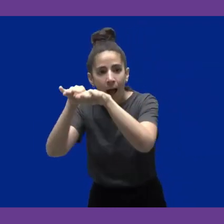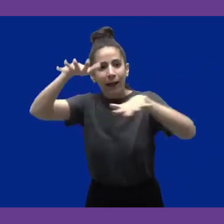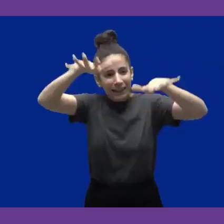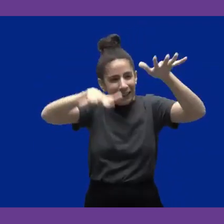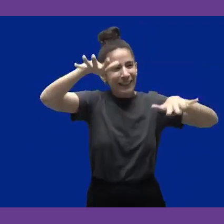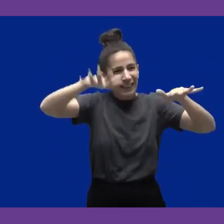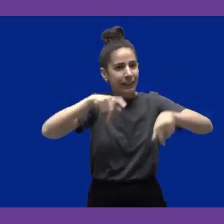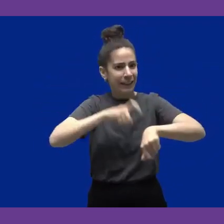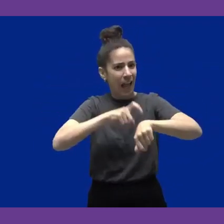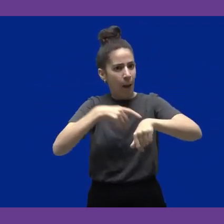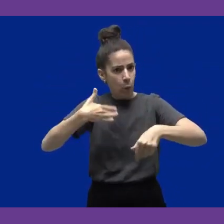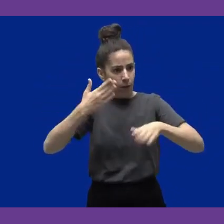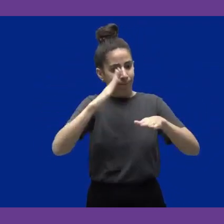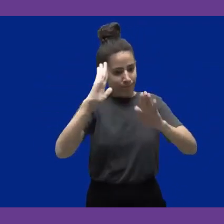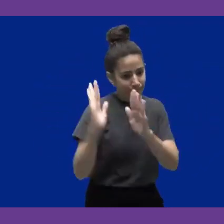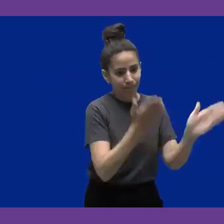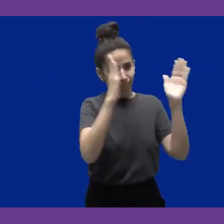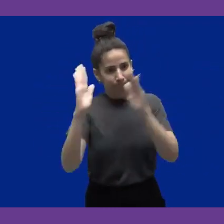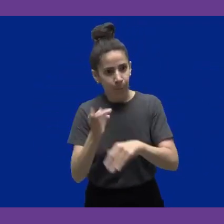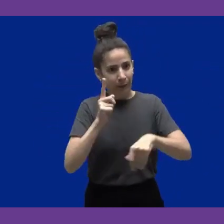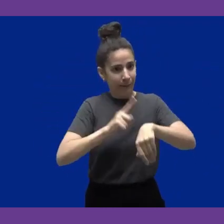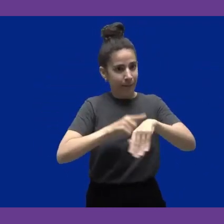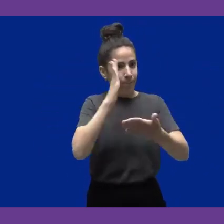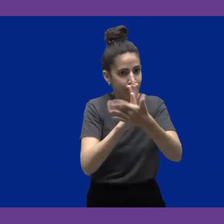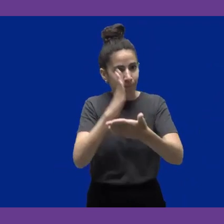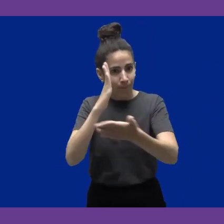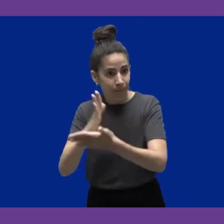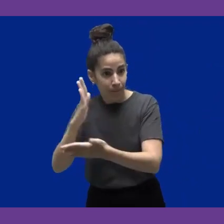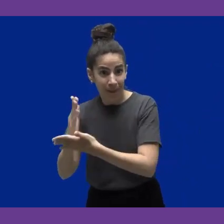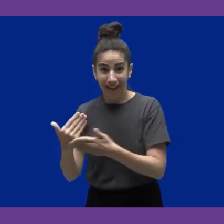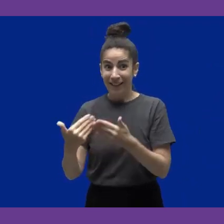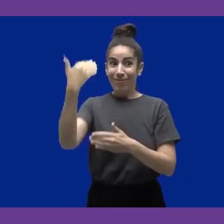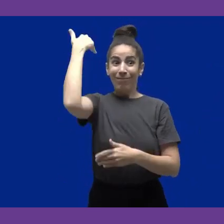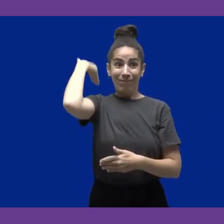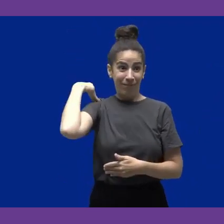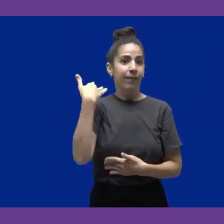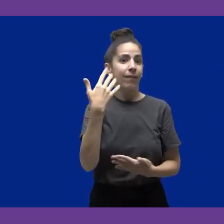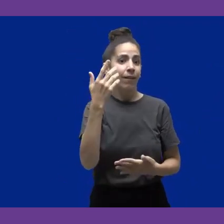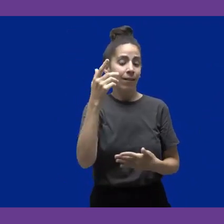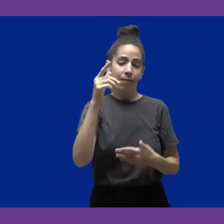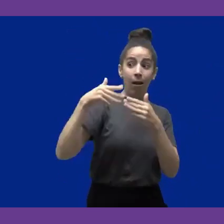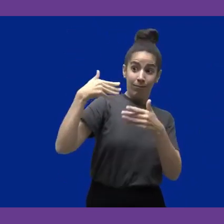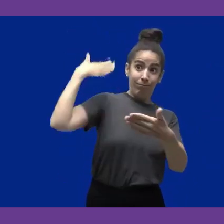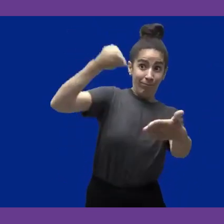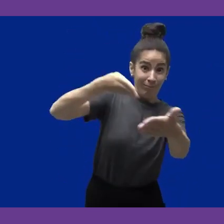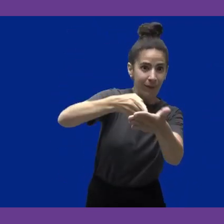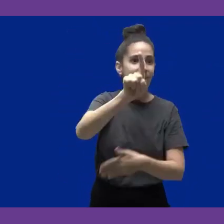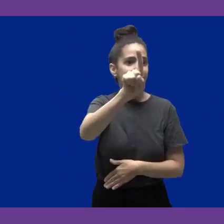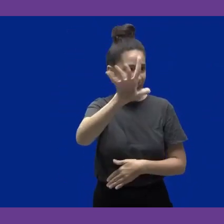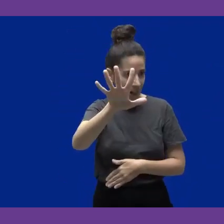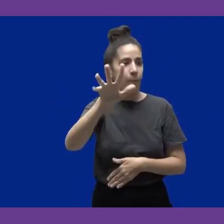March 2026 and the 15th of January 2027. For the revision of existing standards, it was 15 September